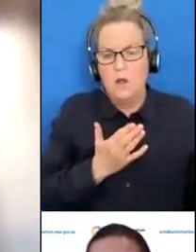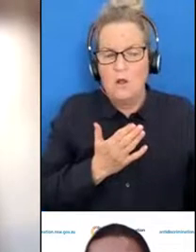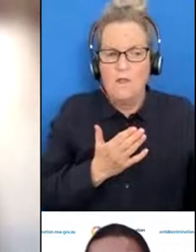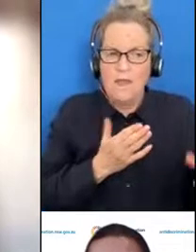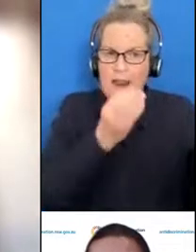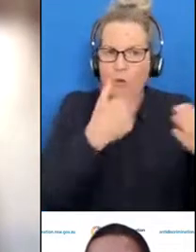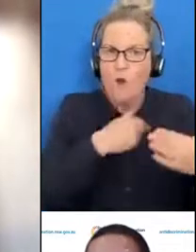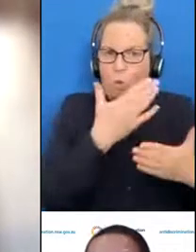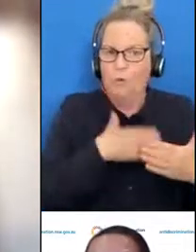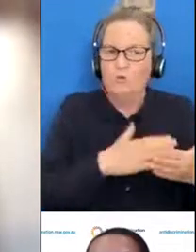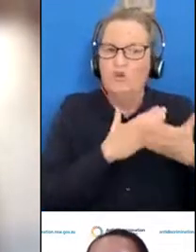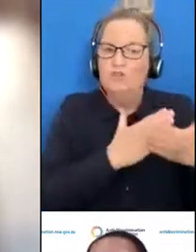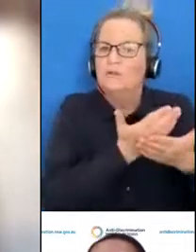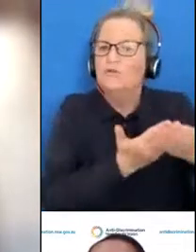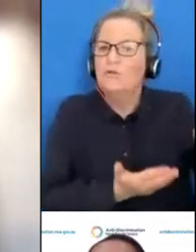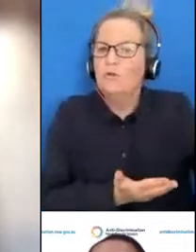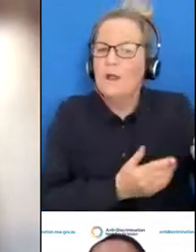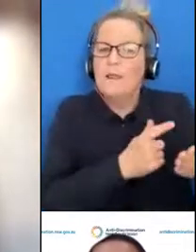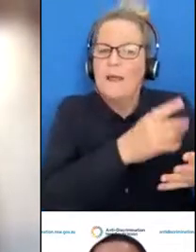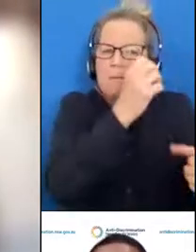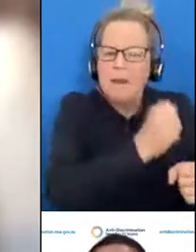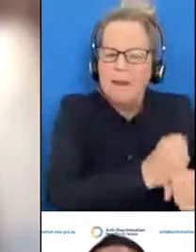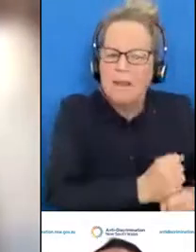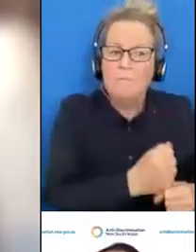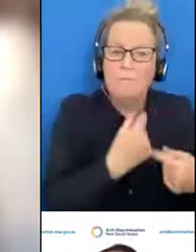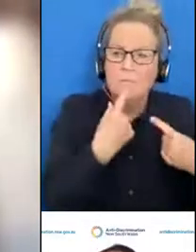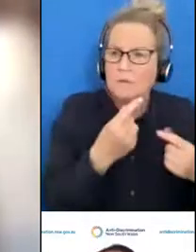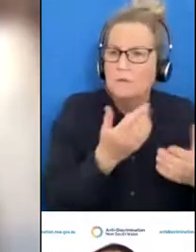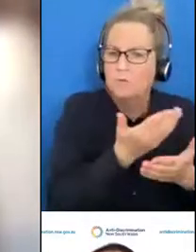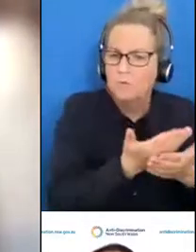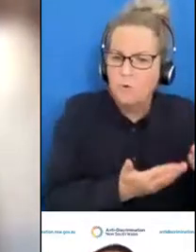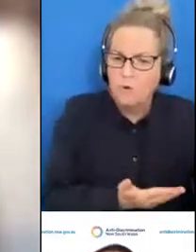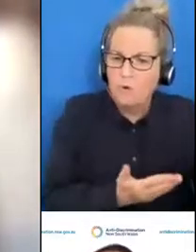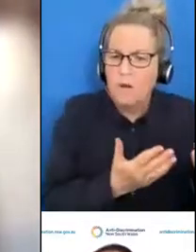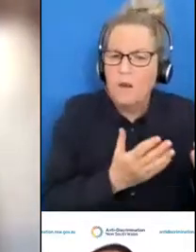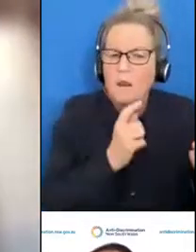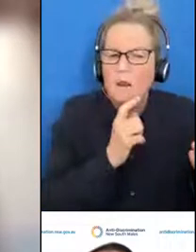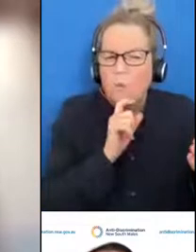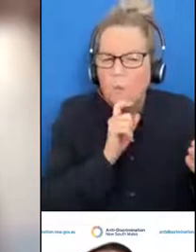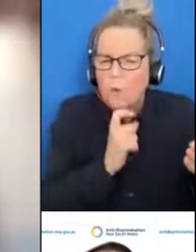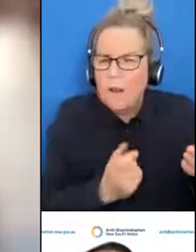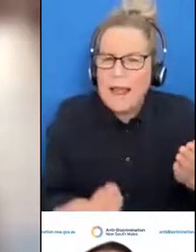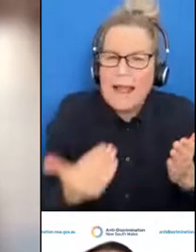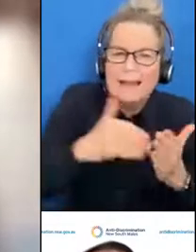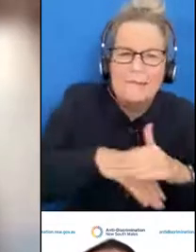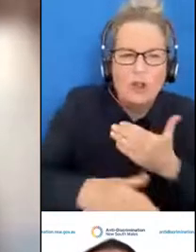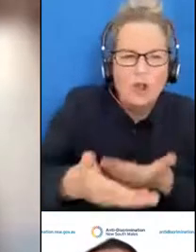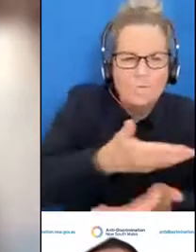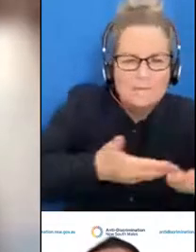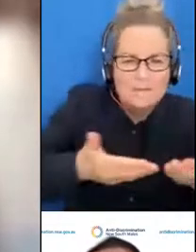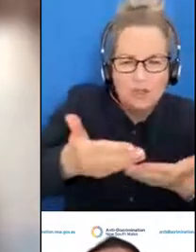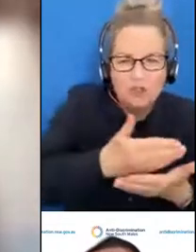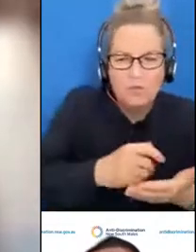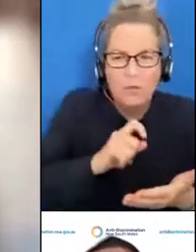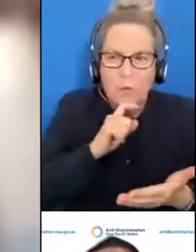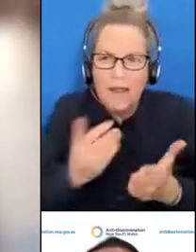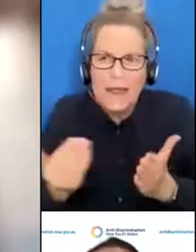story. They believe that sharing the story will add to that conversation and perhaps contribute to